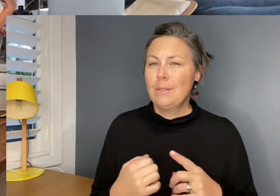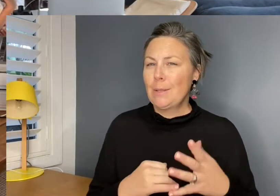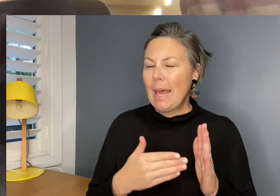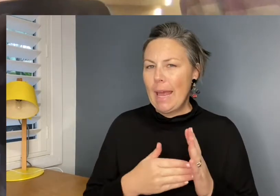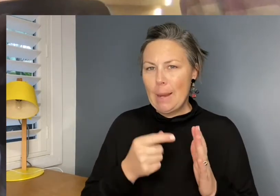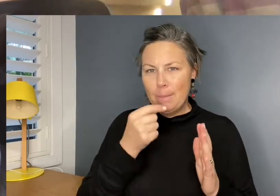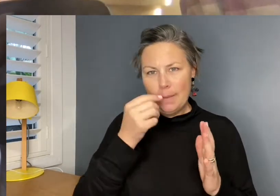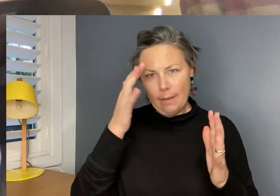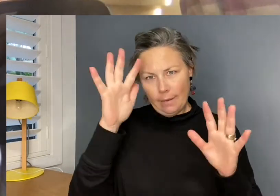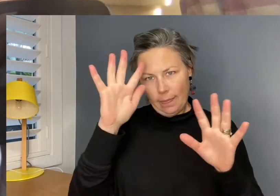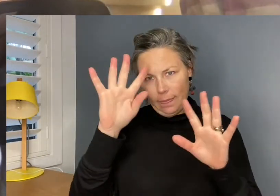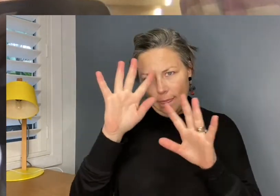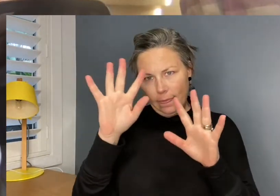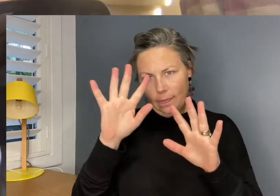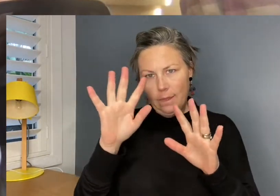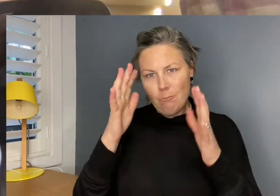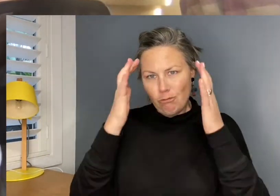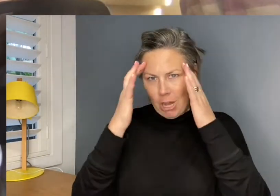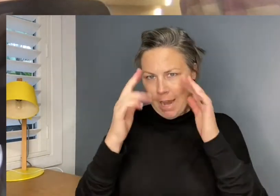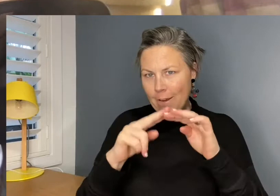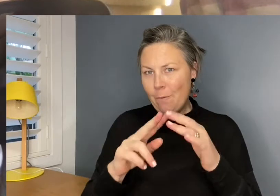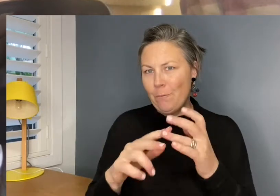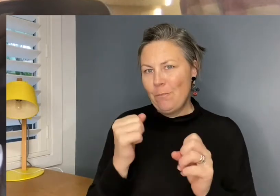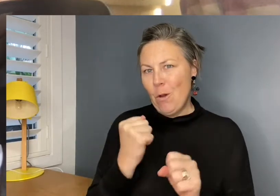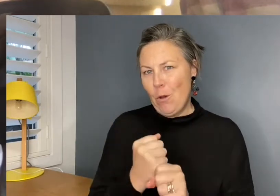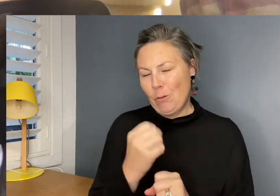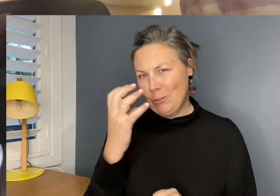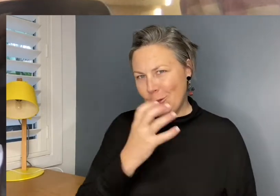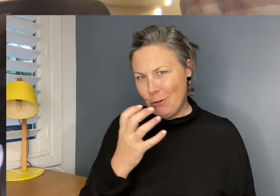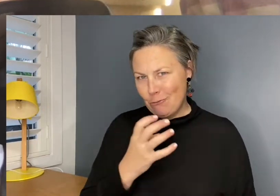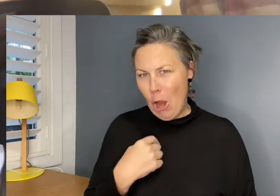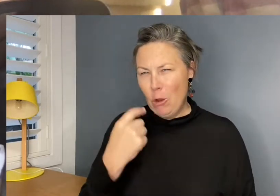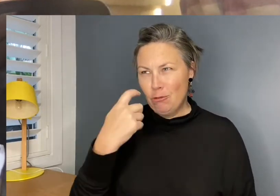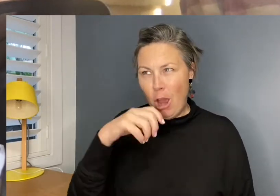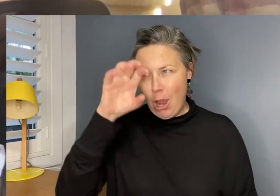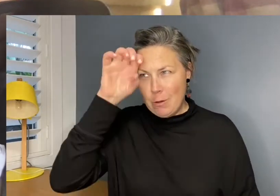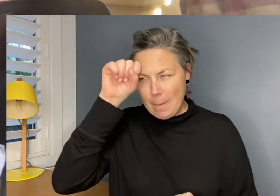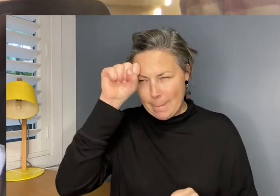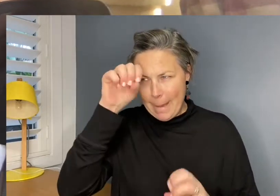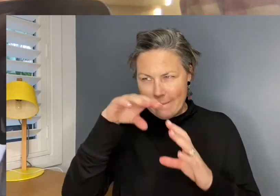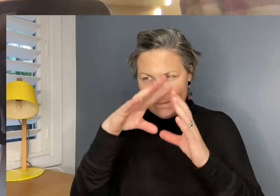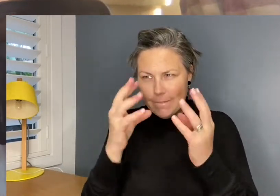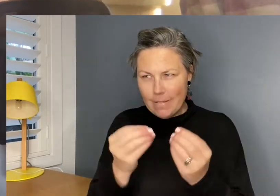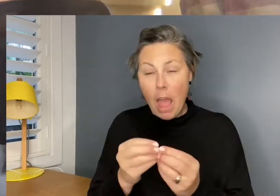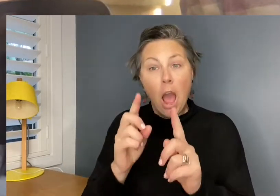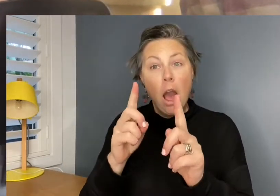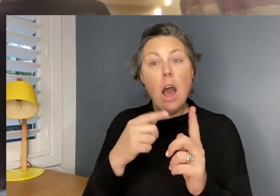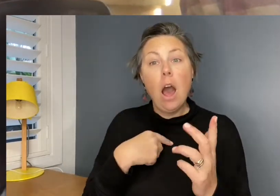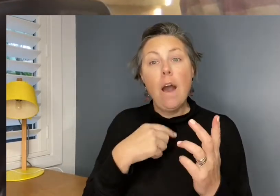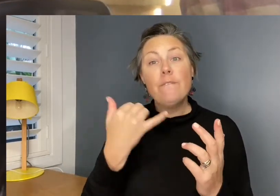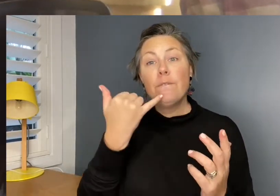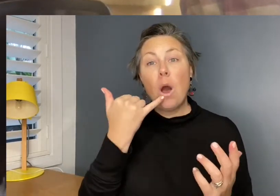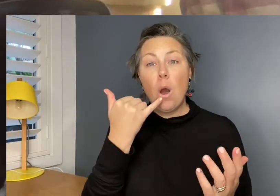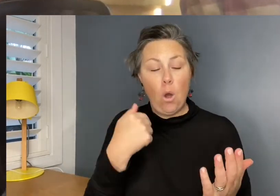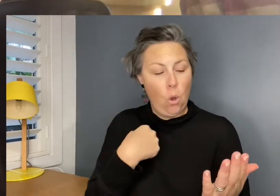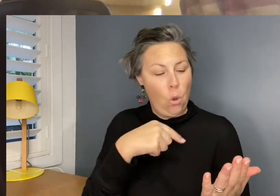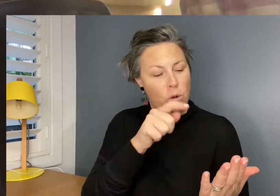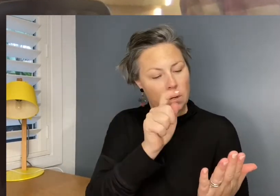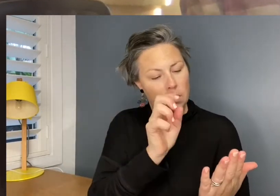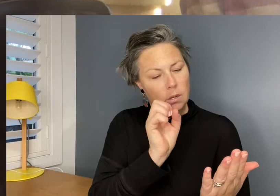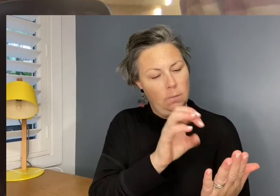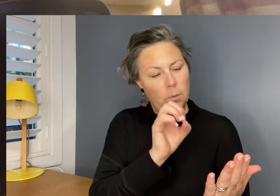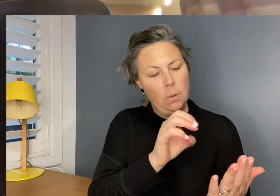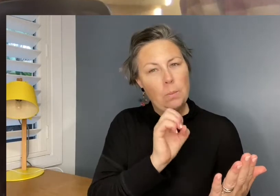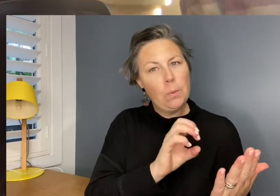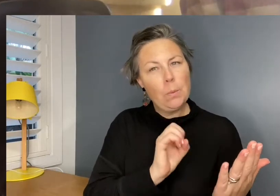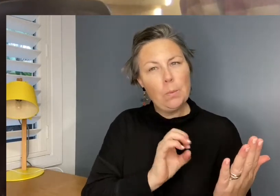of a brain fog day today. So bear with me, but I'll try to remember all the details. Actually, I wrote some notes on my phone to remember like